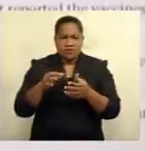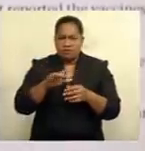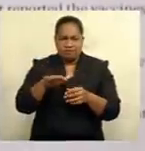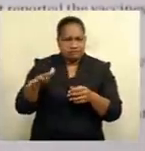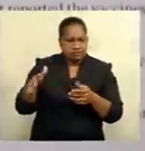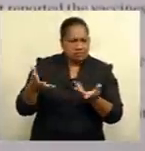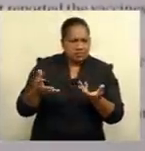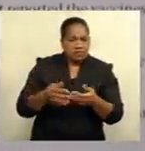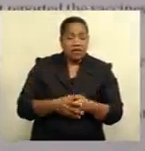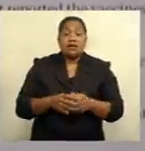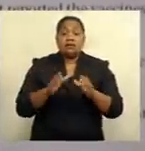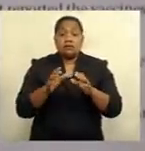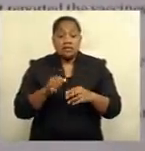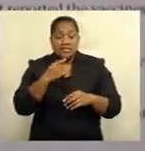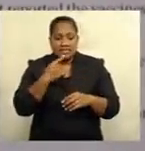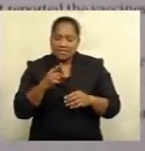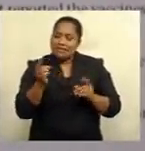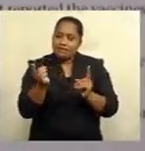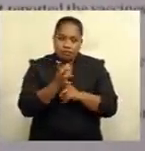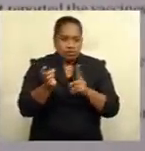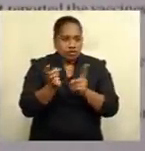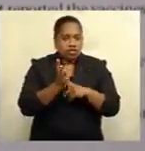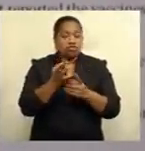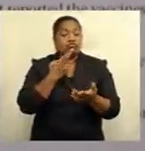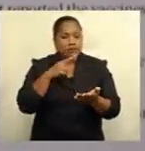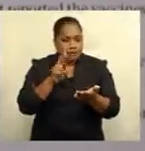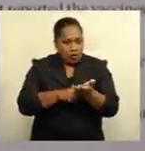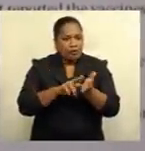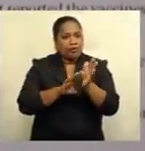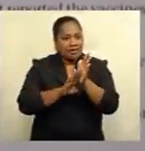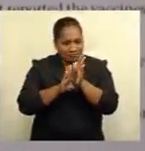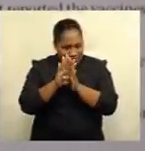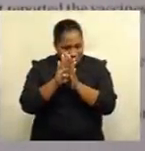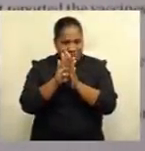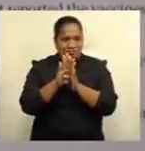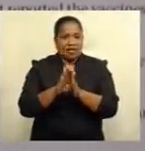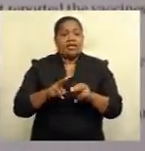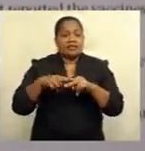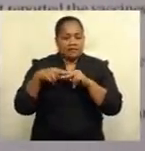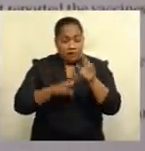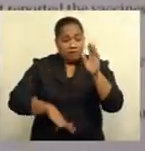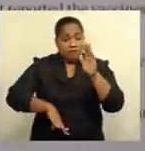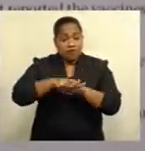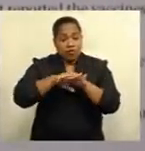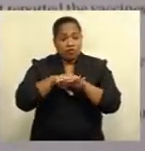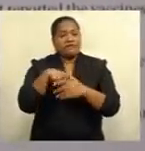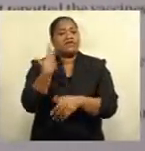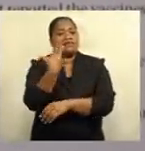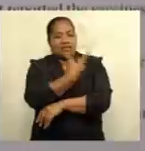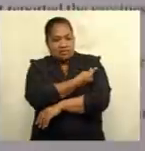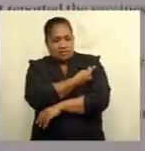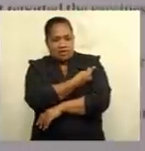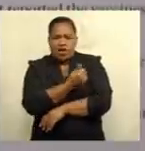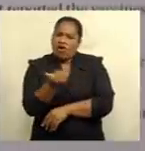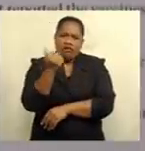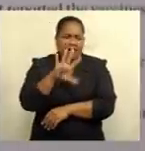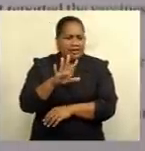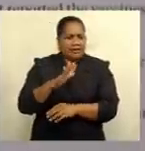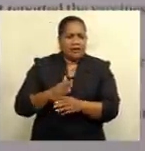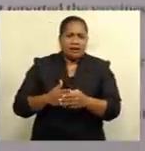is important to report on the progressive fact that Fiji's full vaccination rate has surpassed the halfway mark.